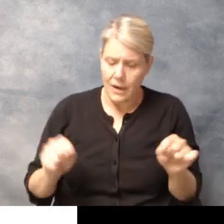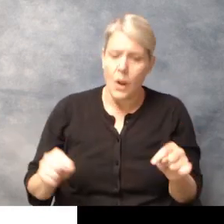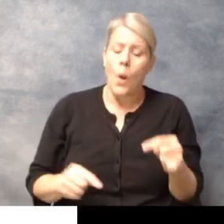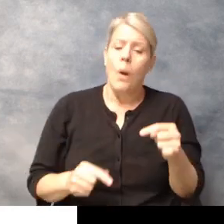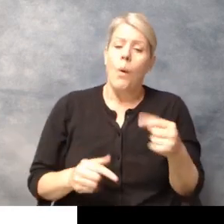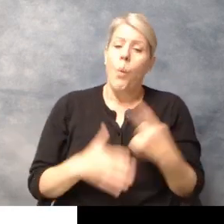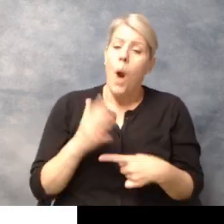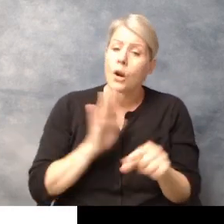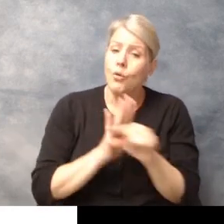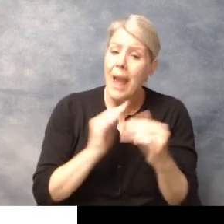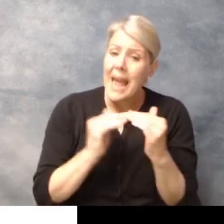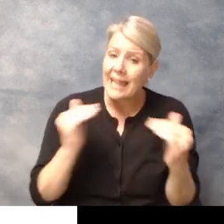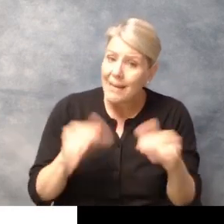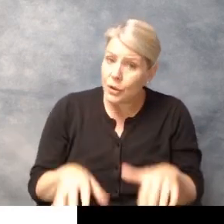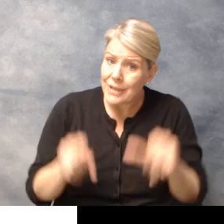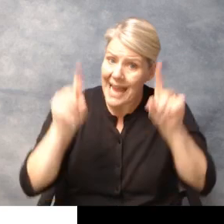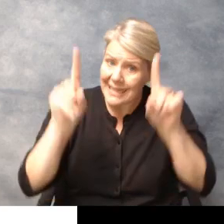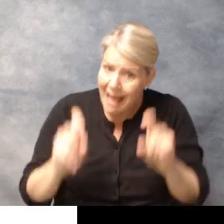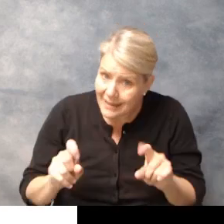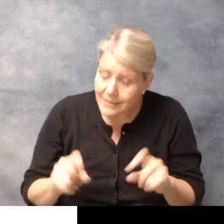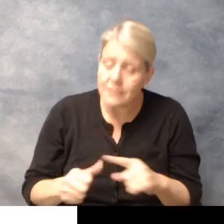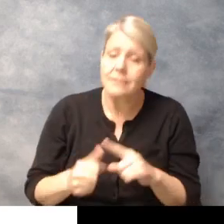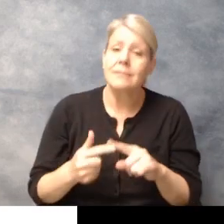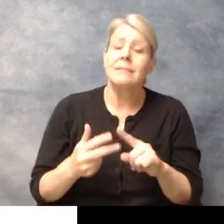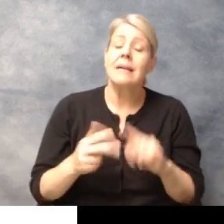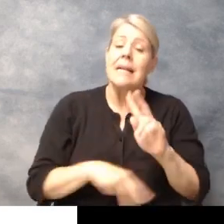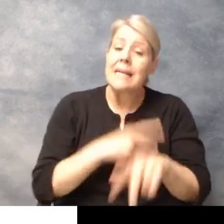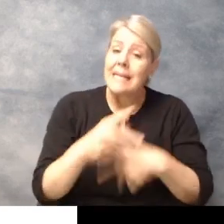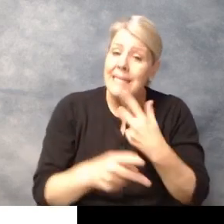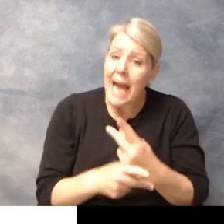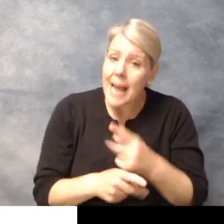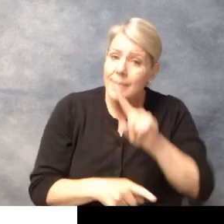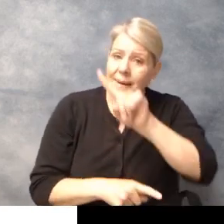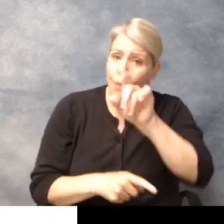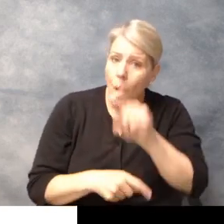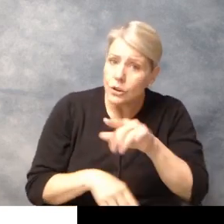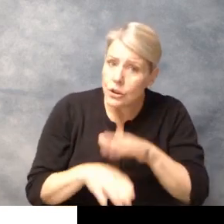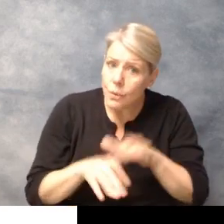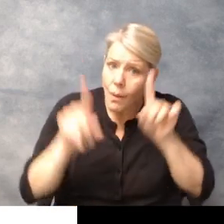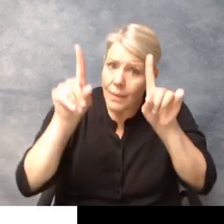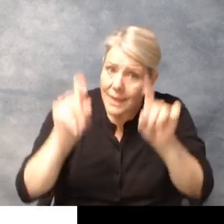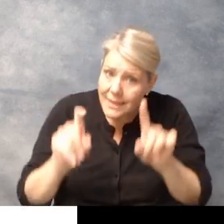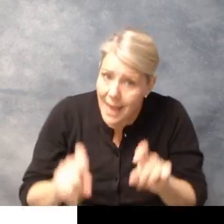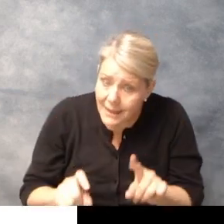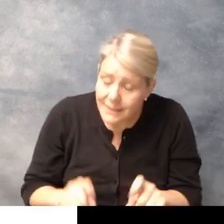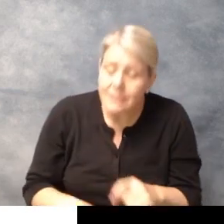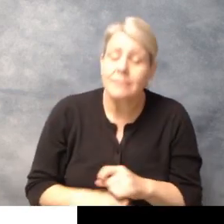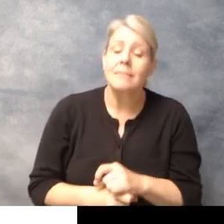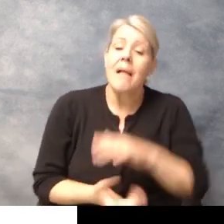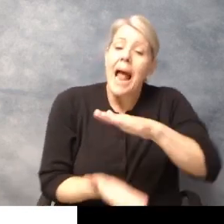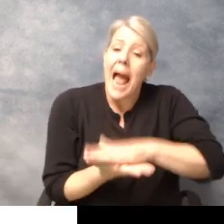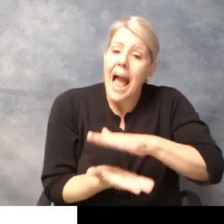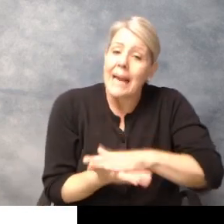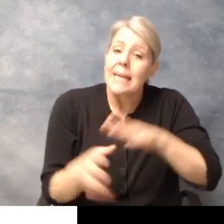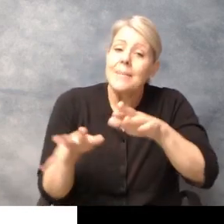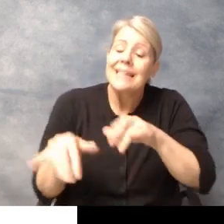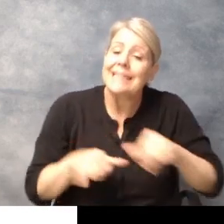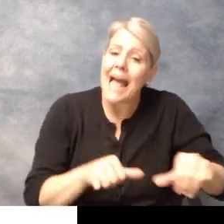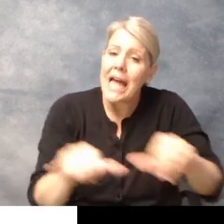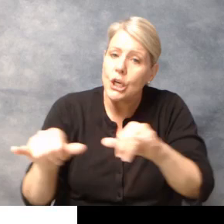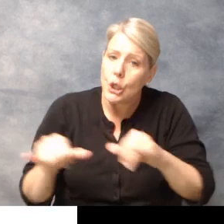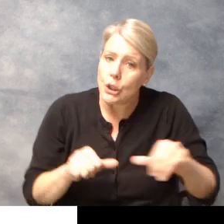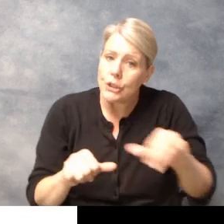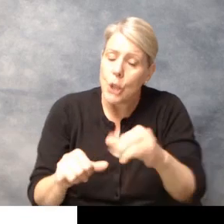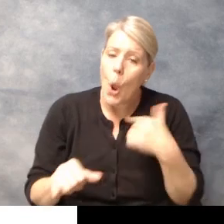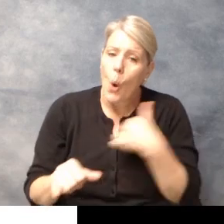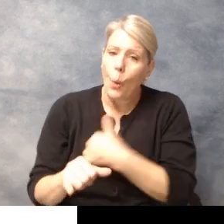students are assessed, the types of assessment requirements, the academic standards the students are